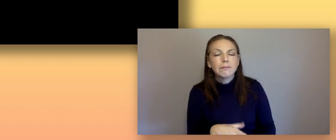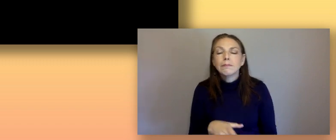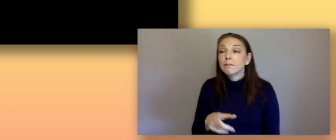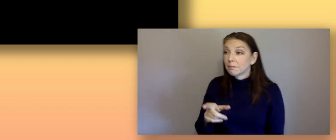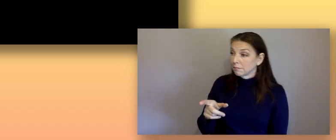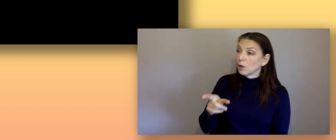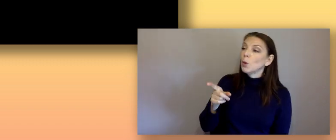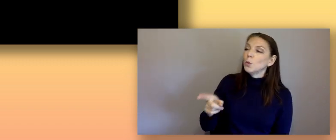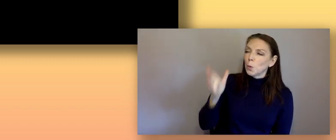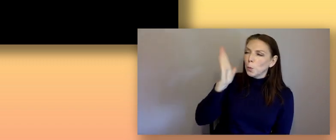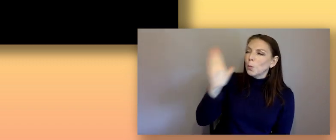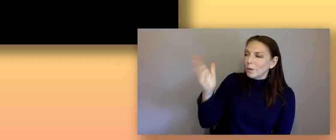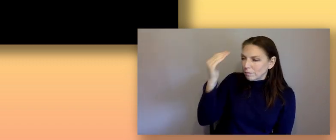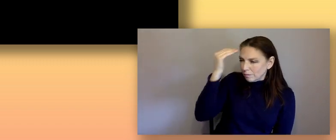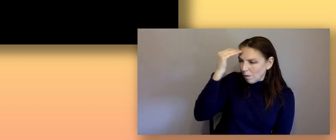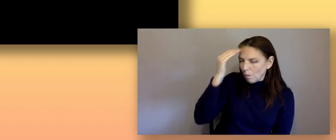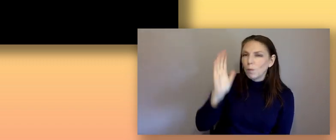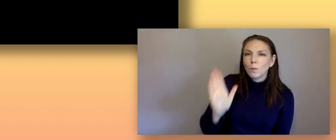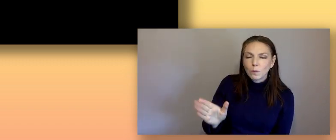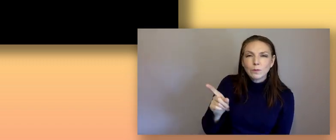You'll know what I want.